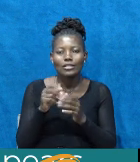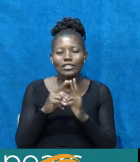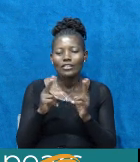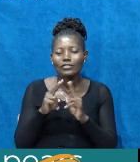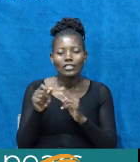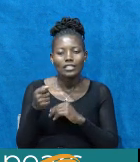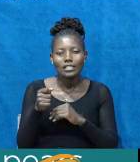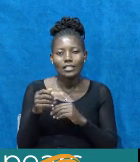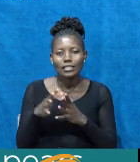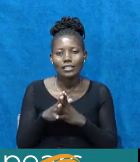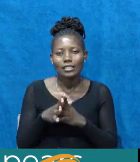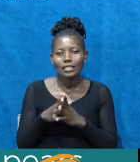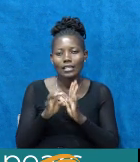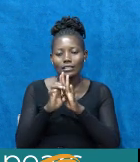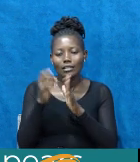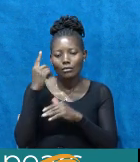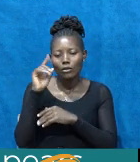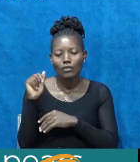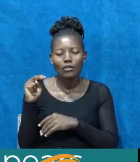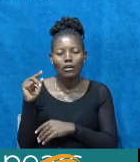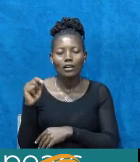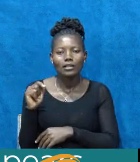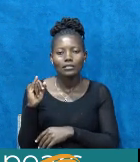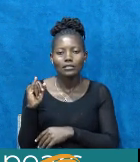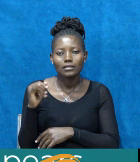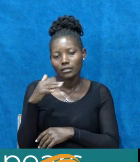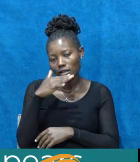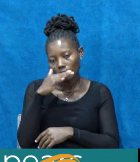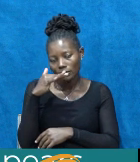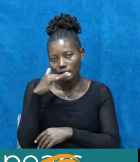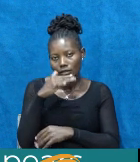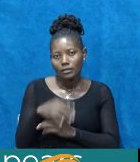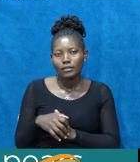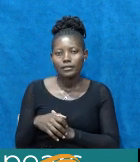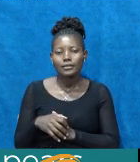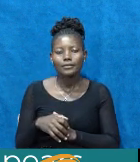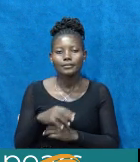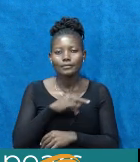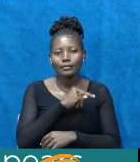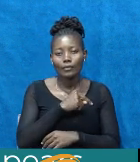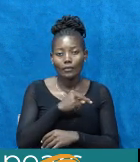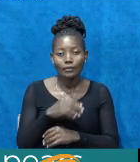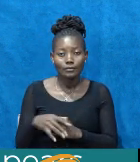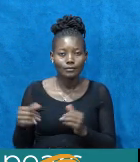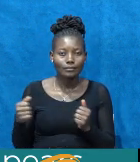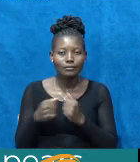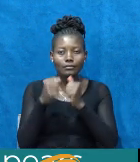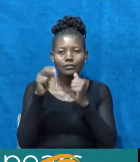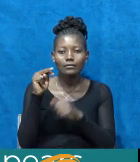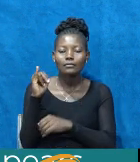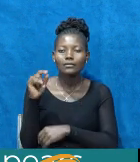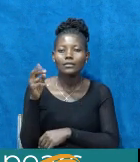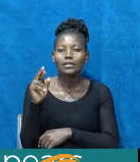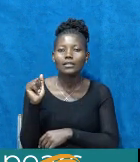spinach, among others, which are very key sources of antioxidants. Also, you'll find that